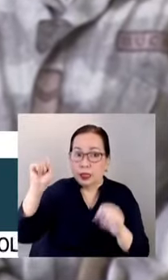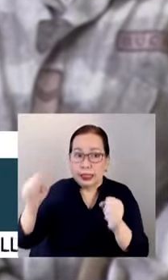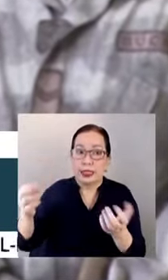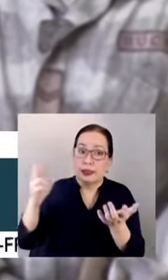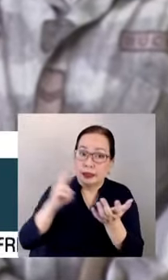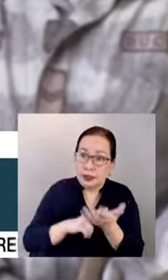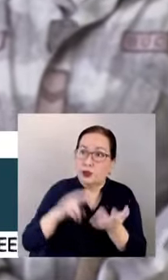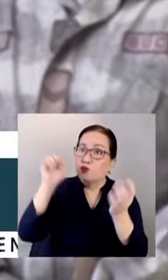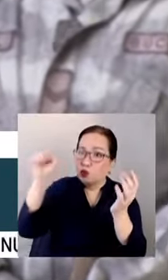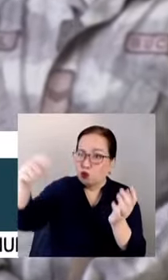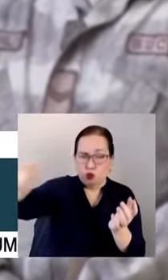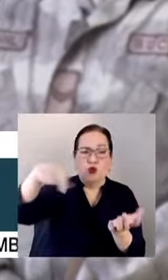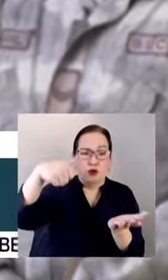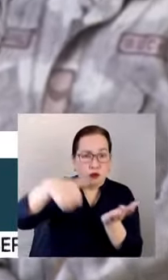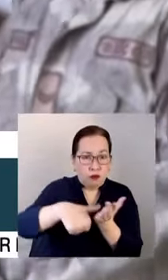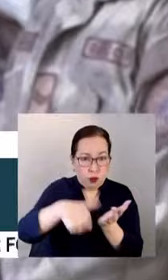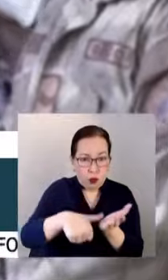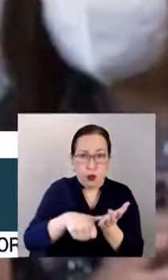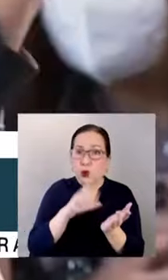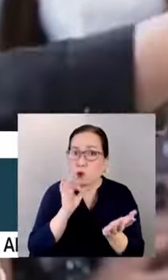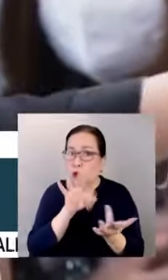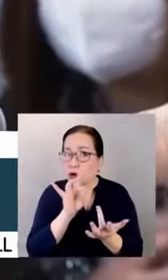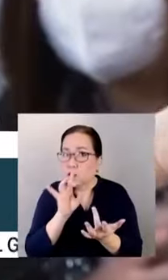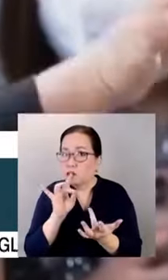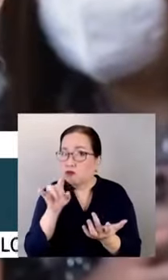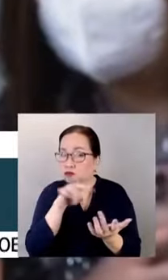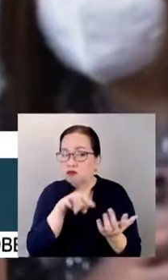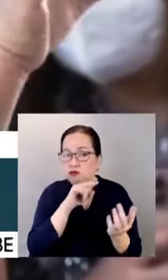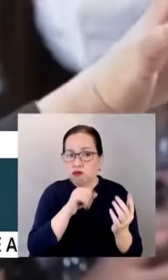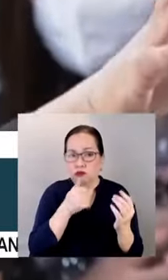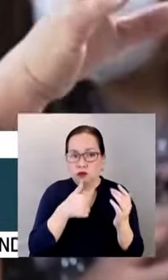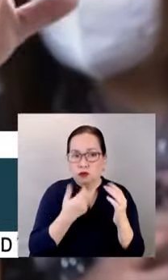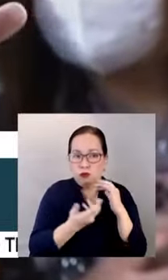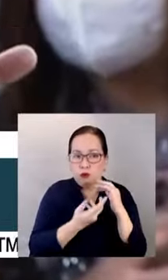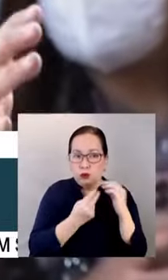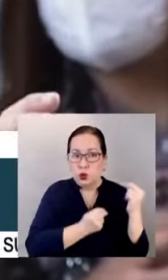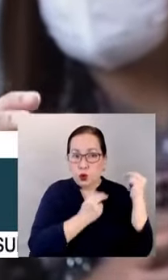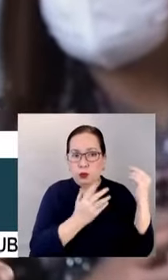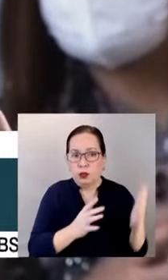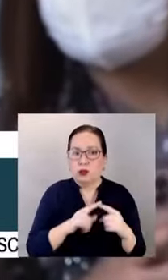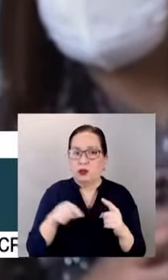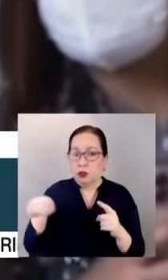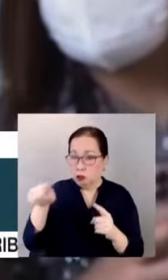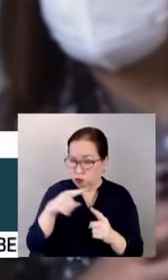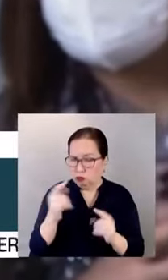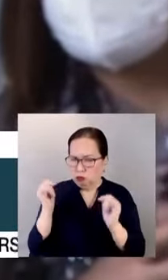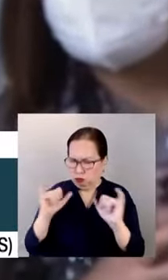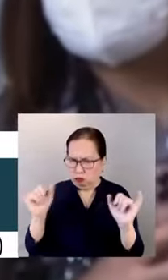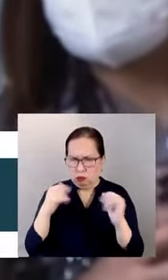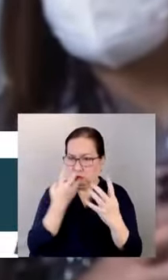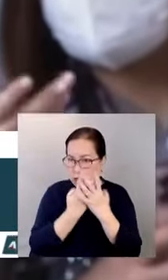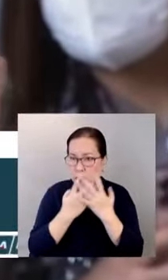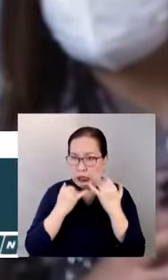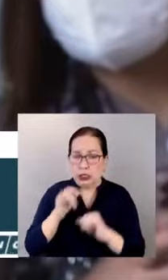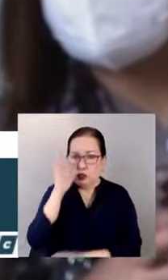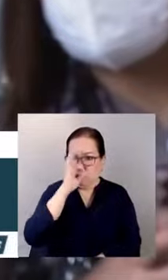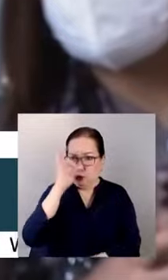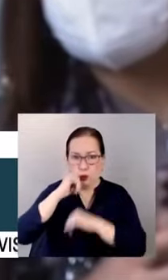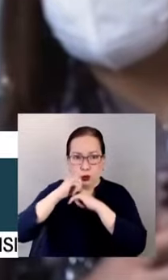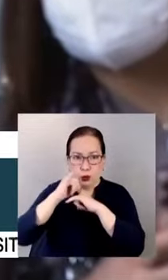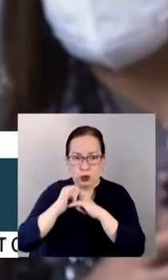muli tayo ng ating mga PDLs. Sila rin bilang mga mamamayan ng ating bansa ay may karapatan na